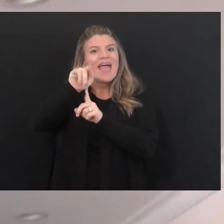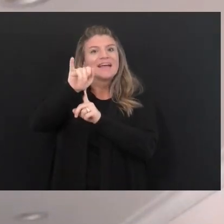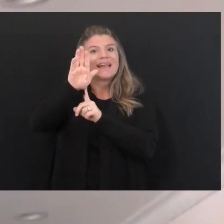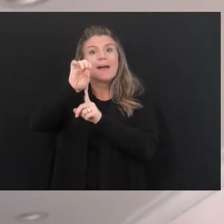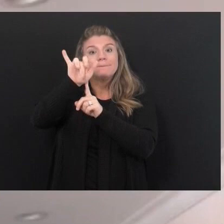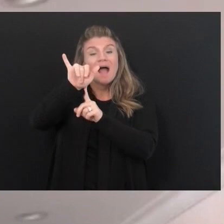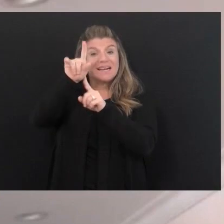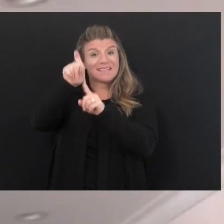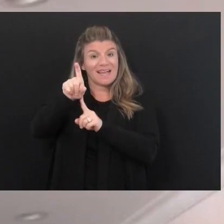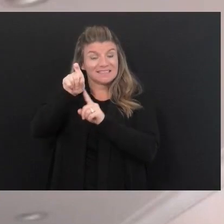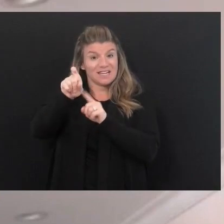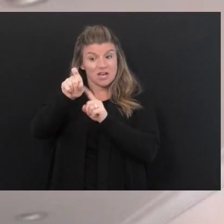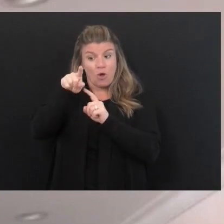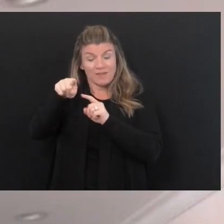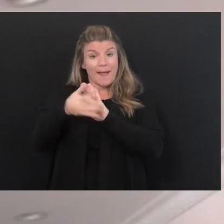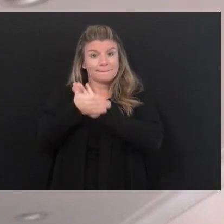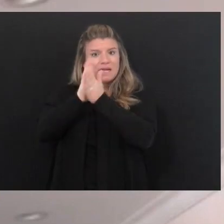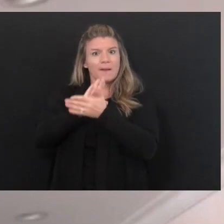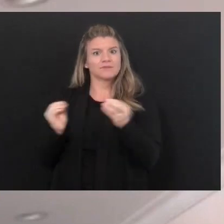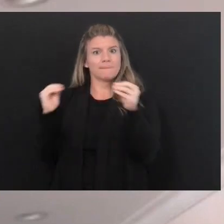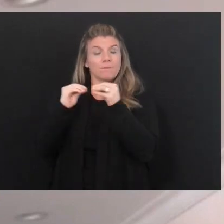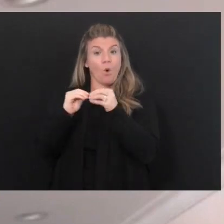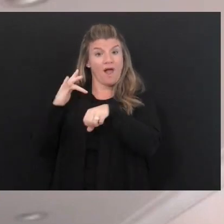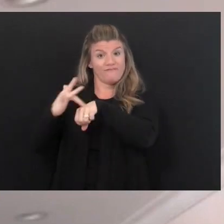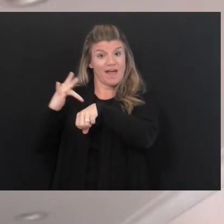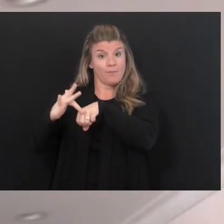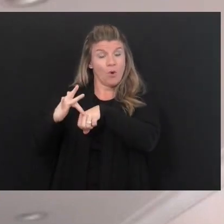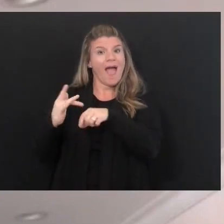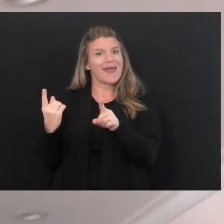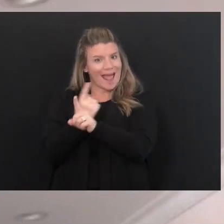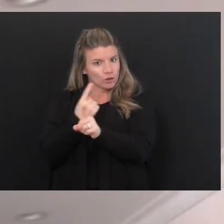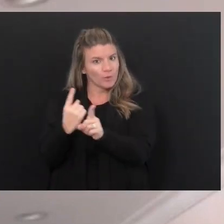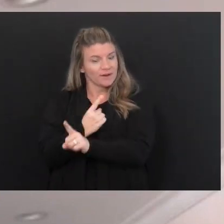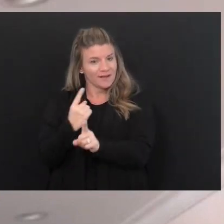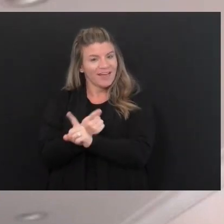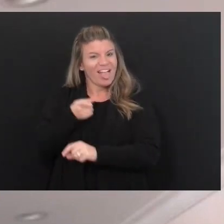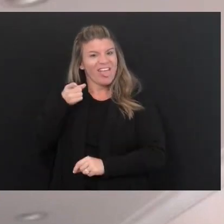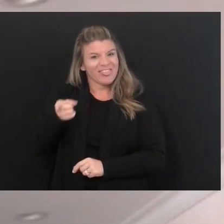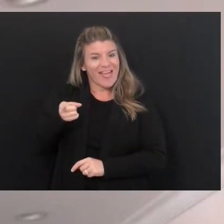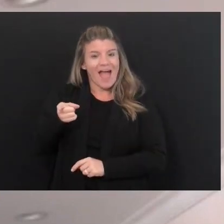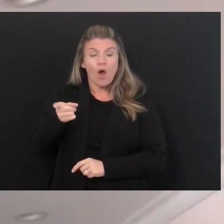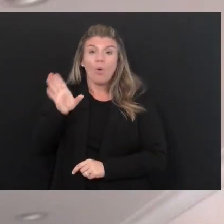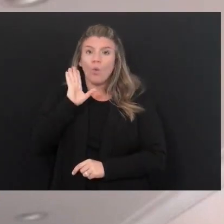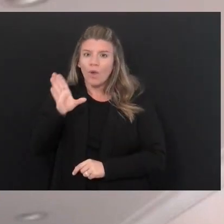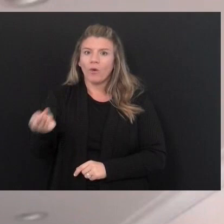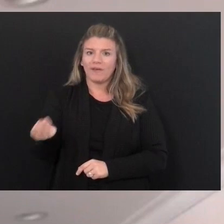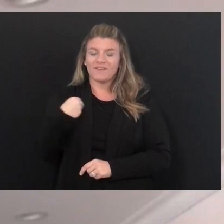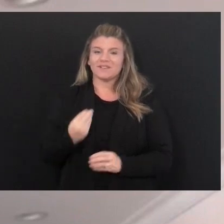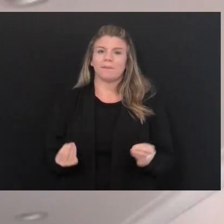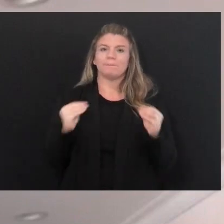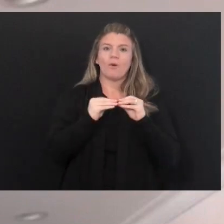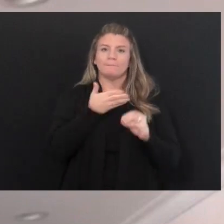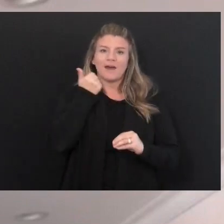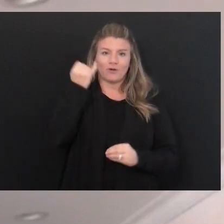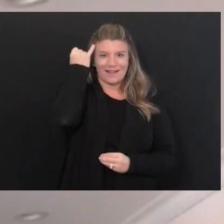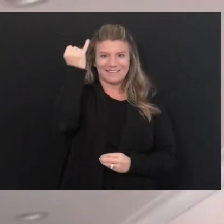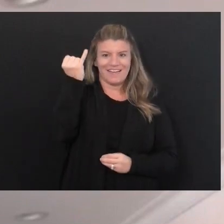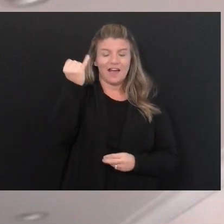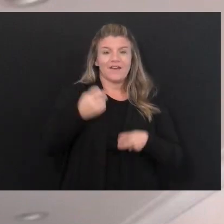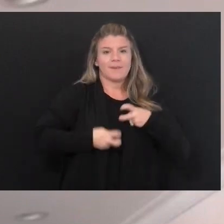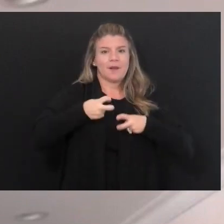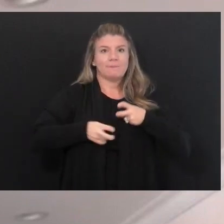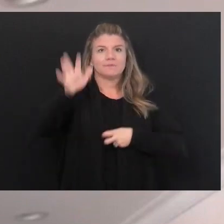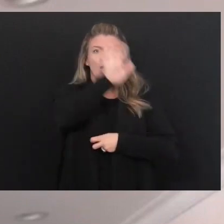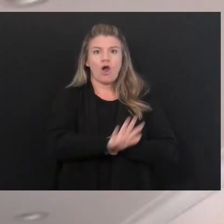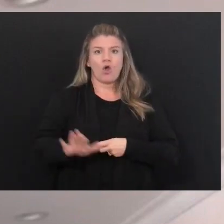it becomes more available and it becomes accurate, is going to give us a better idea about what the prevalence across the state of